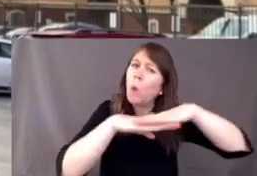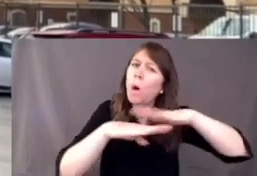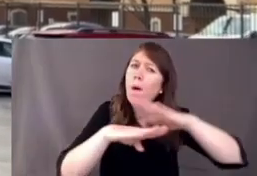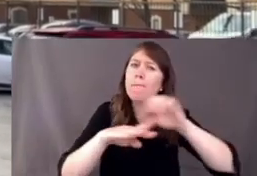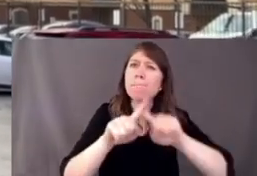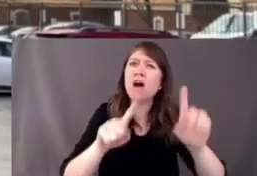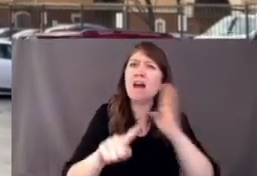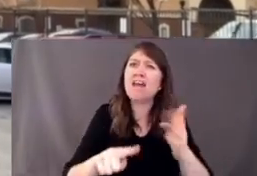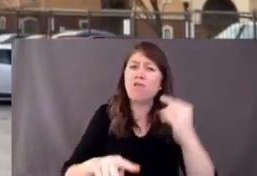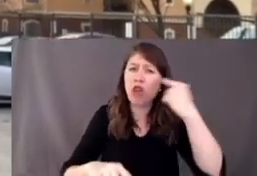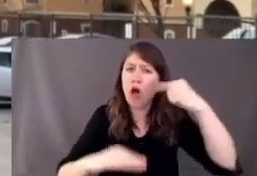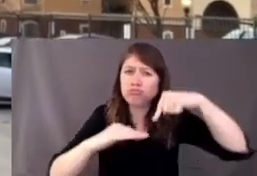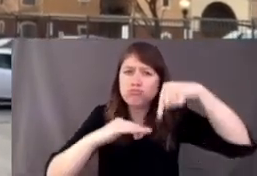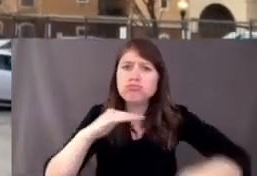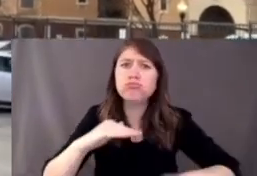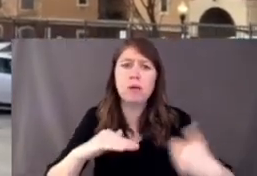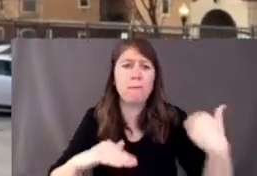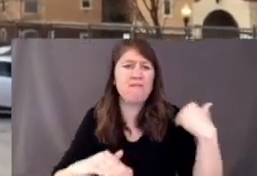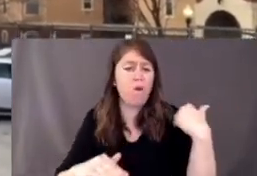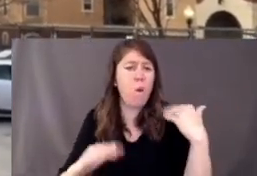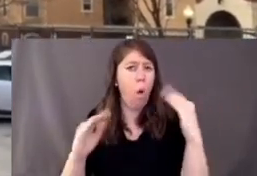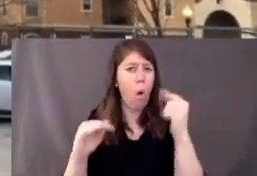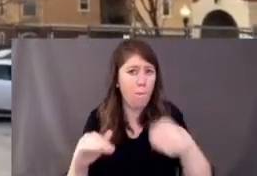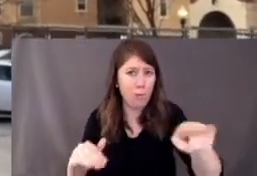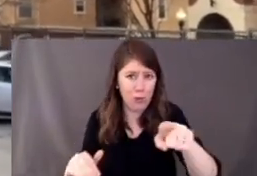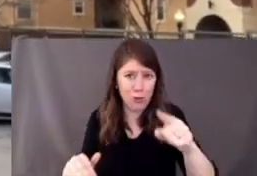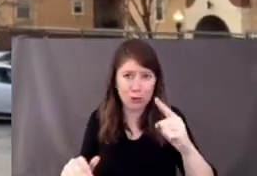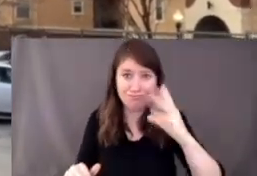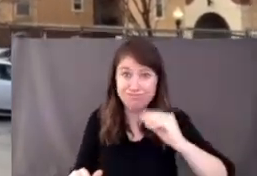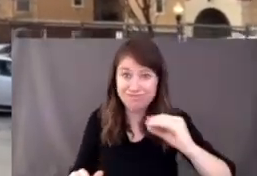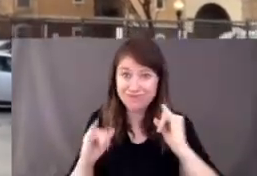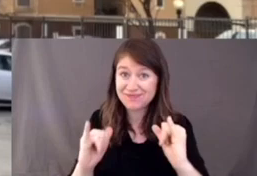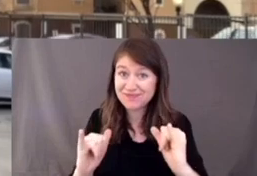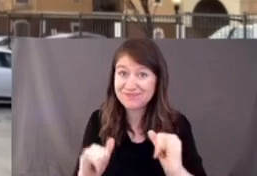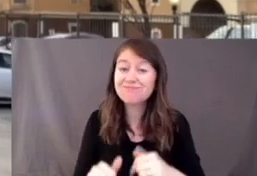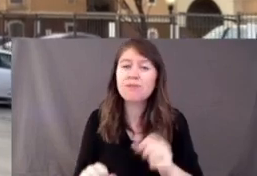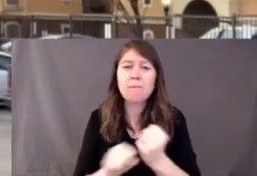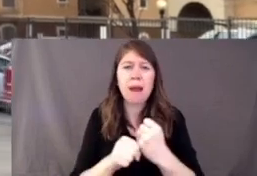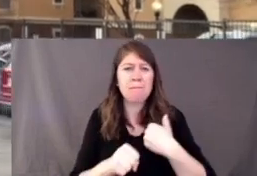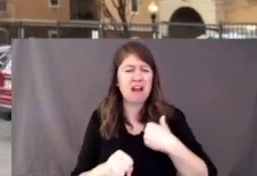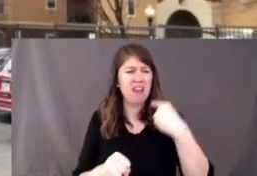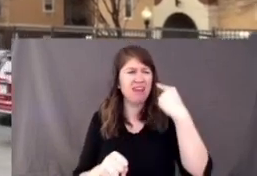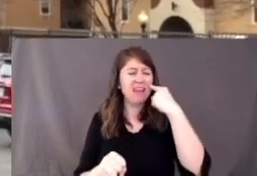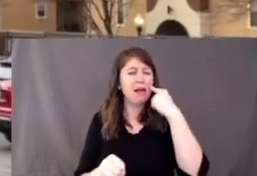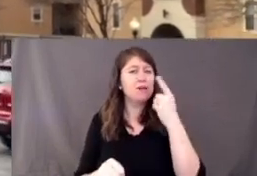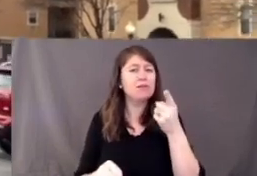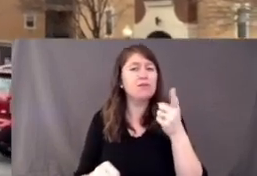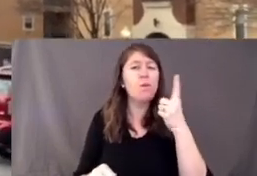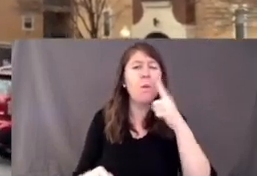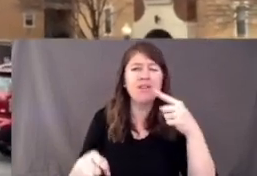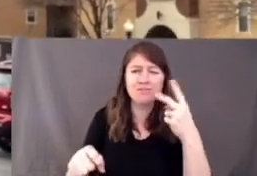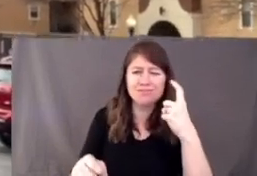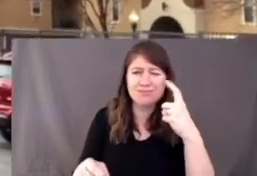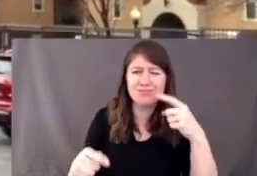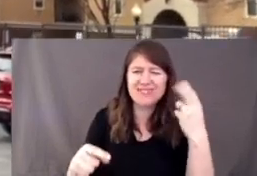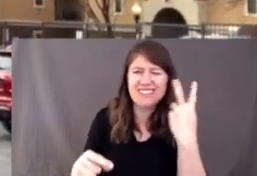it that way before, and I hope it's the same way for you. It really made me think of, and you'll see one of the questions